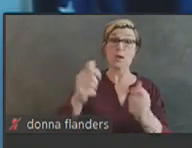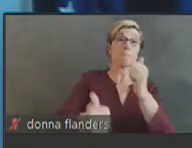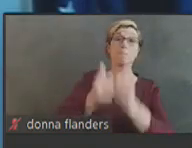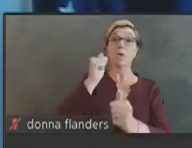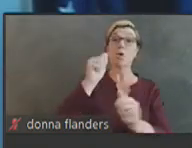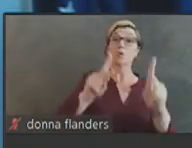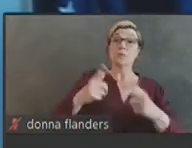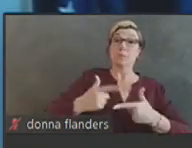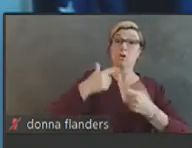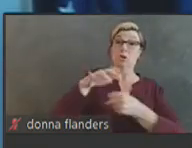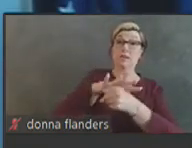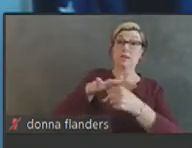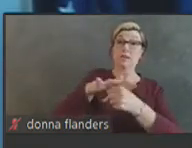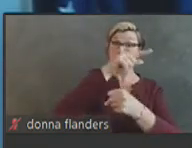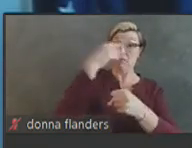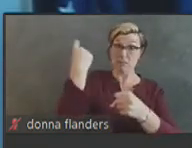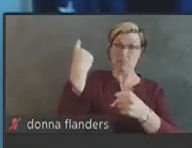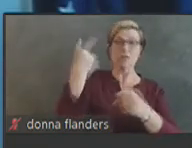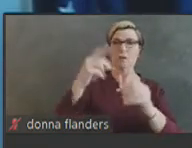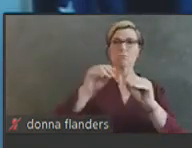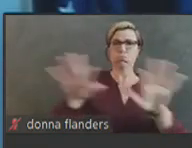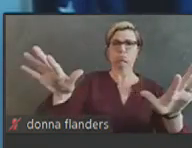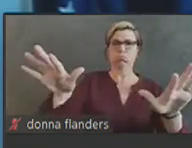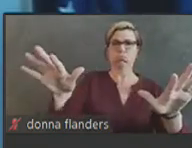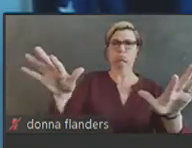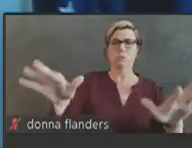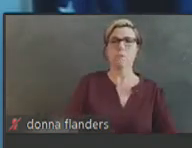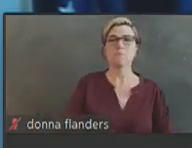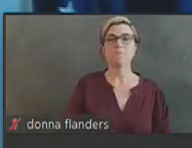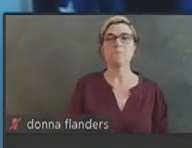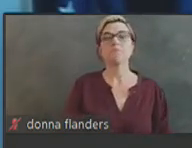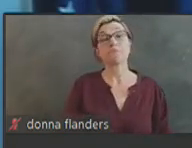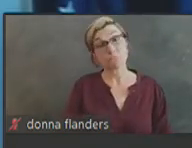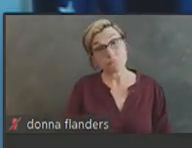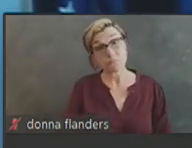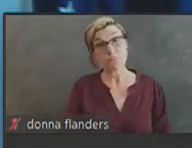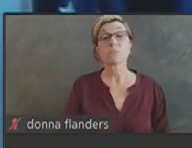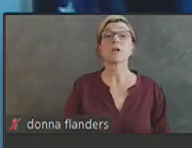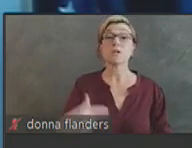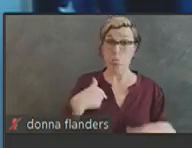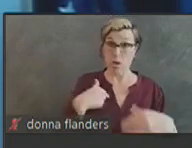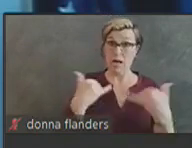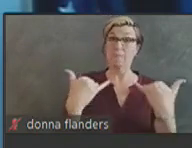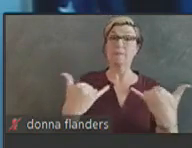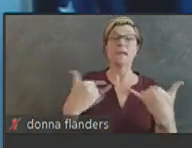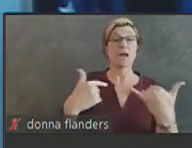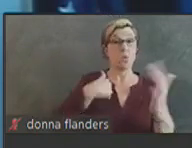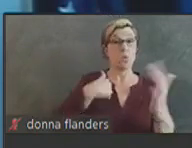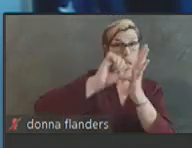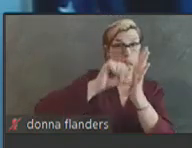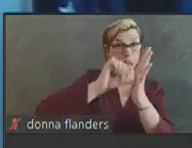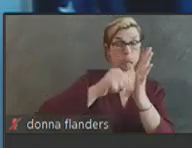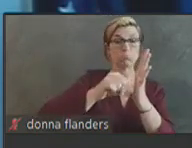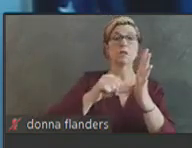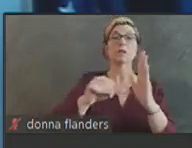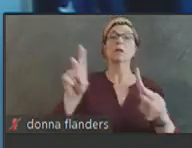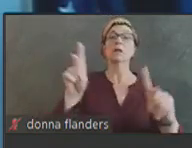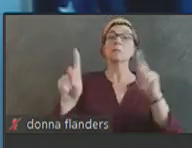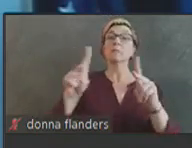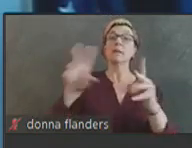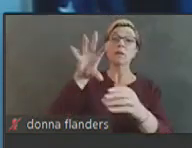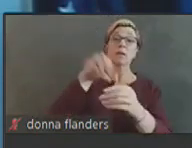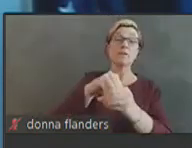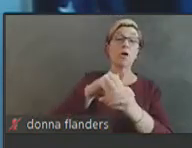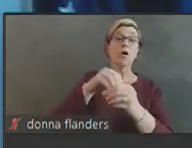of the things I hasten to add, and it's very important that policymakers and political leaders and our citizens